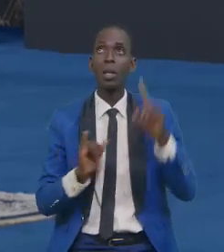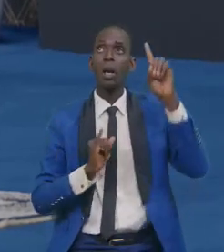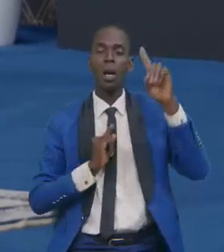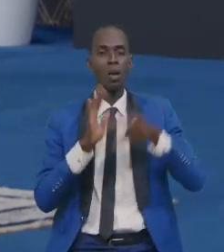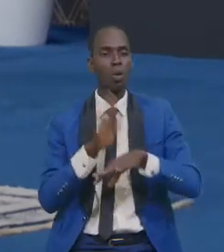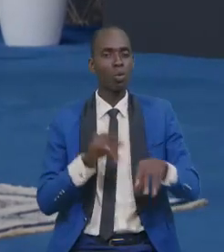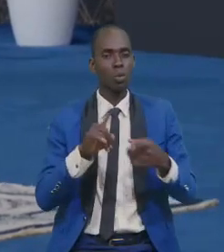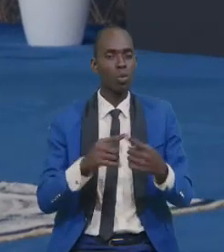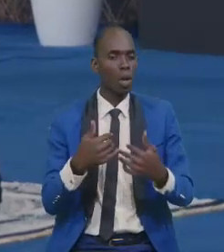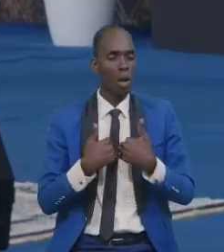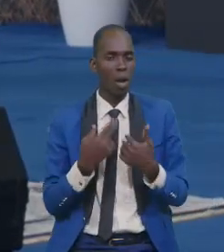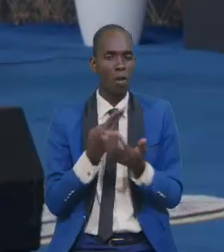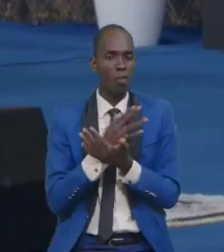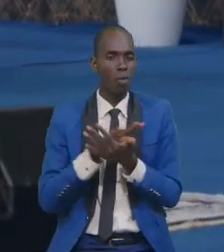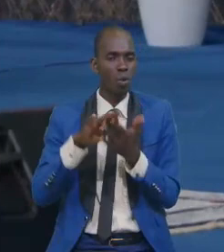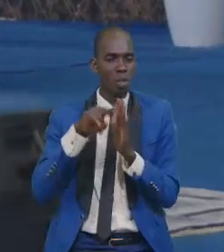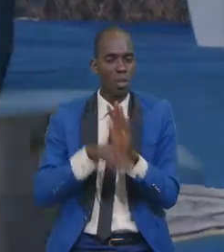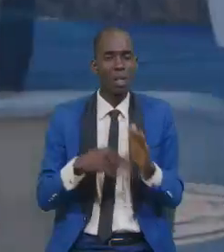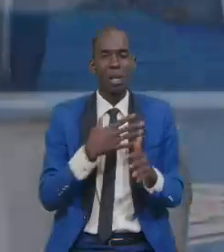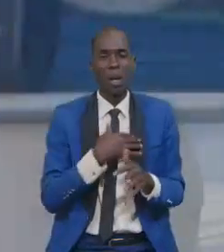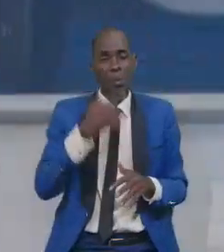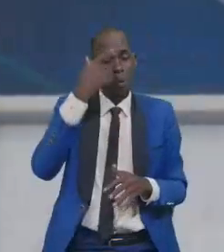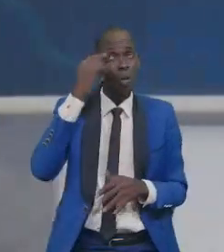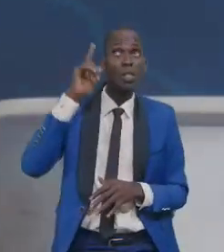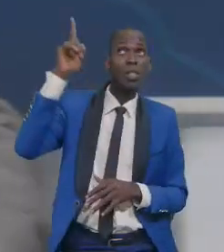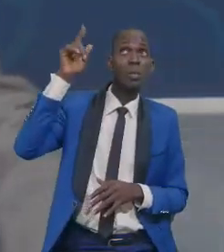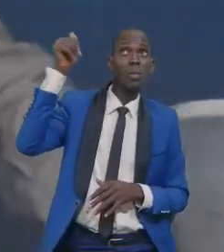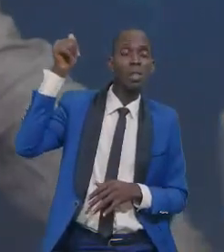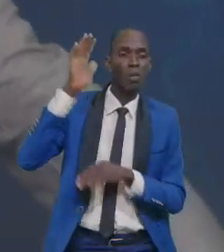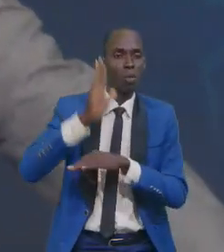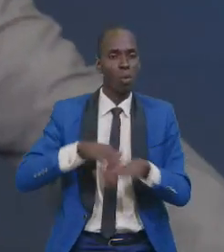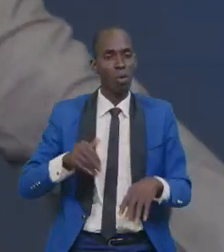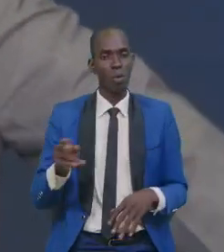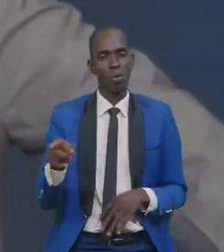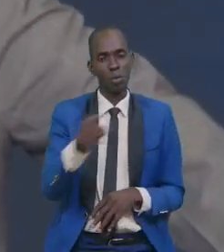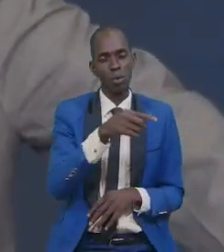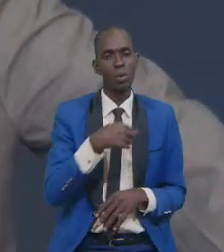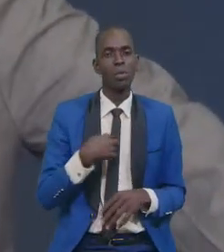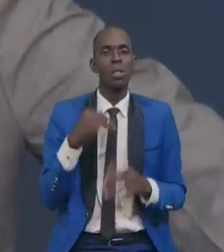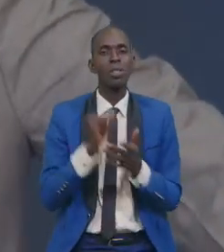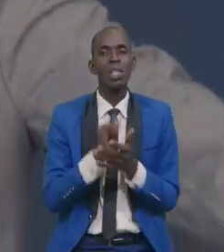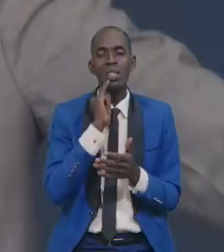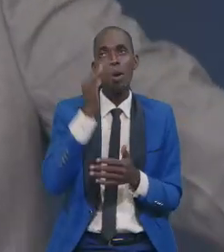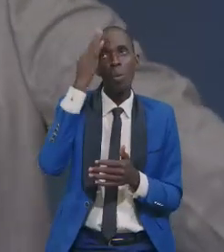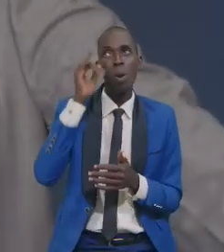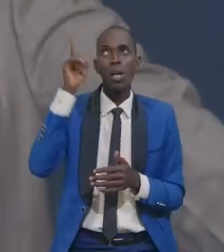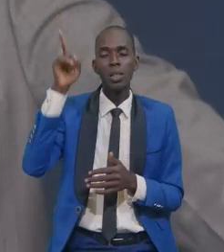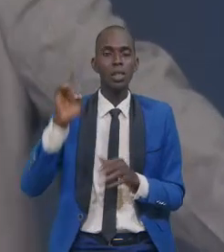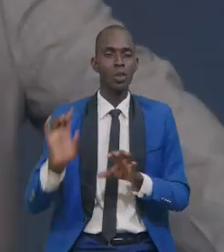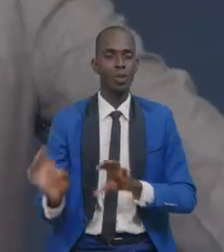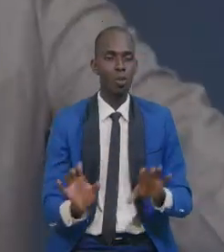And because the one that calls, that's why he does what he promises to